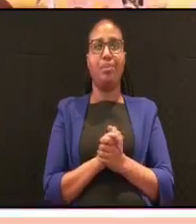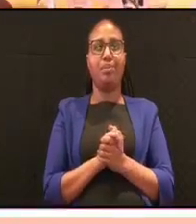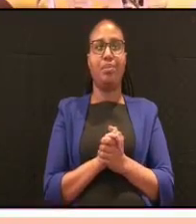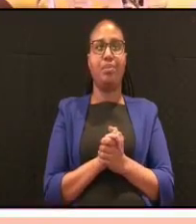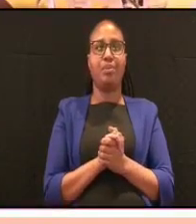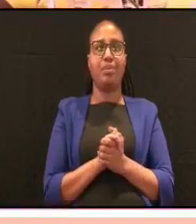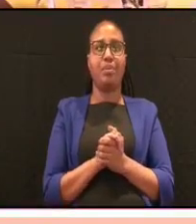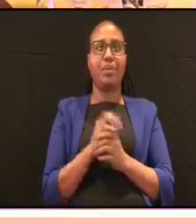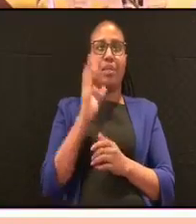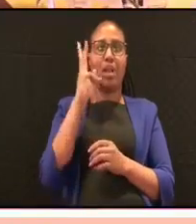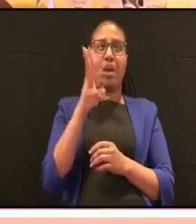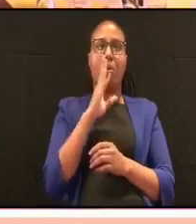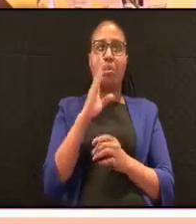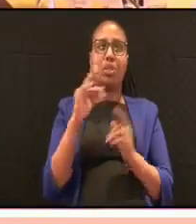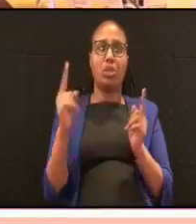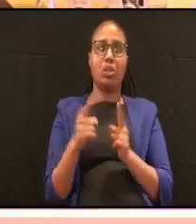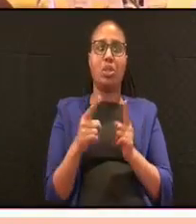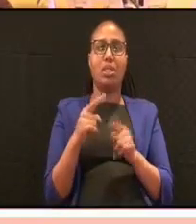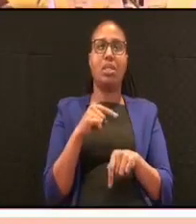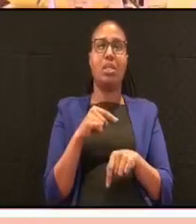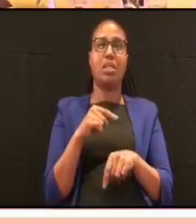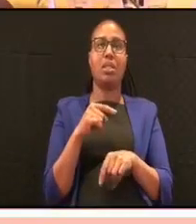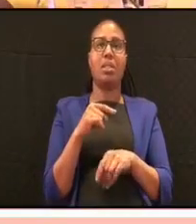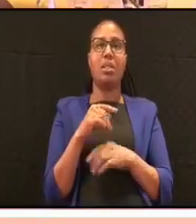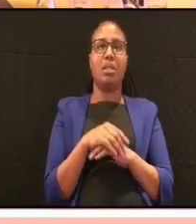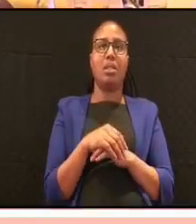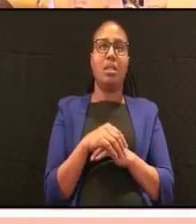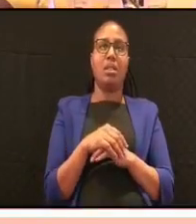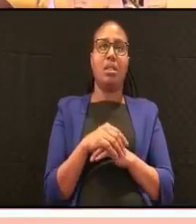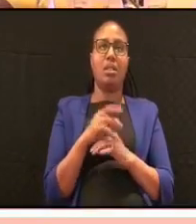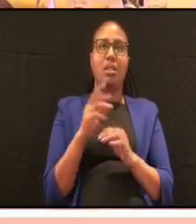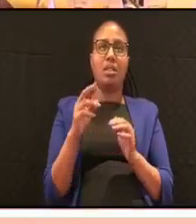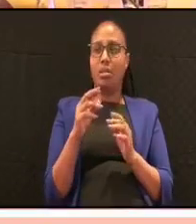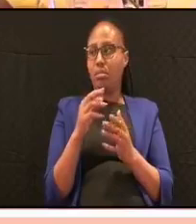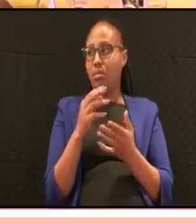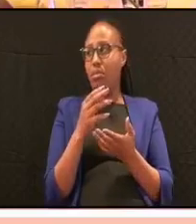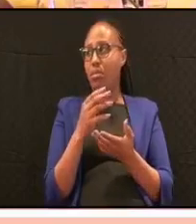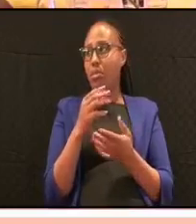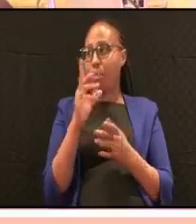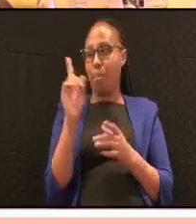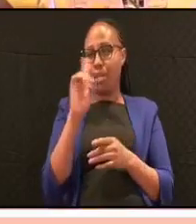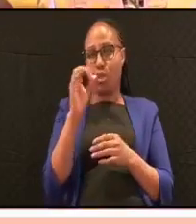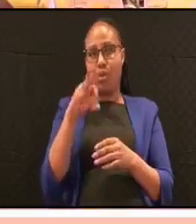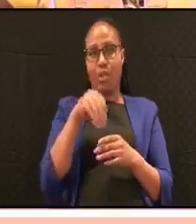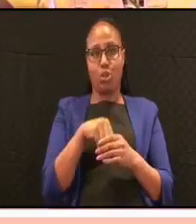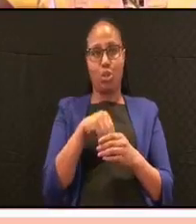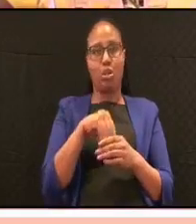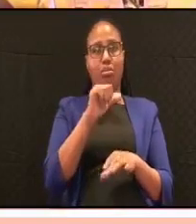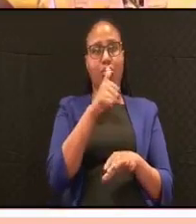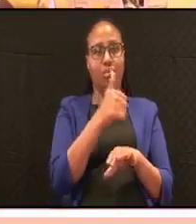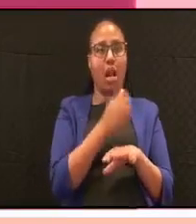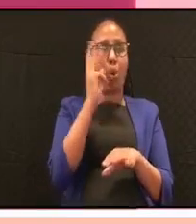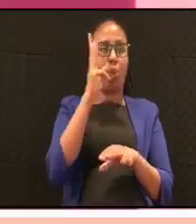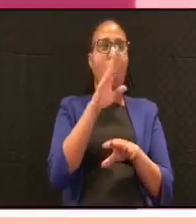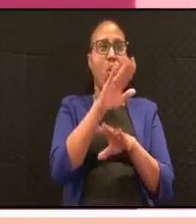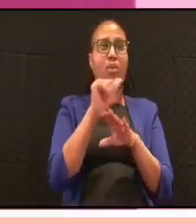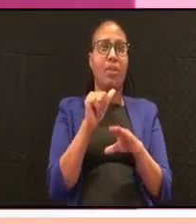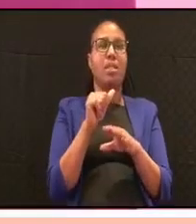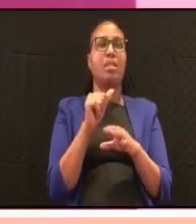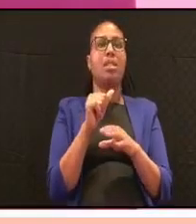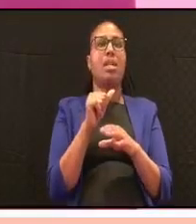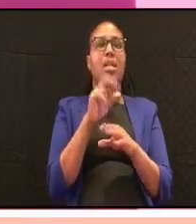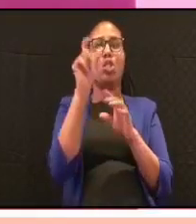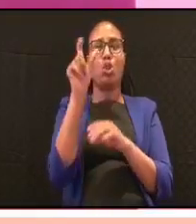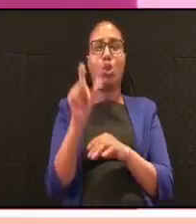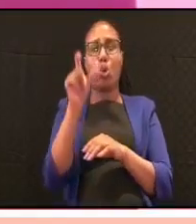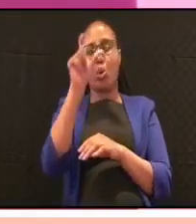I will be shortly, once we form government and we have a minister for interior and a PS, I will be convening regional